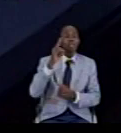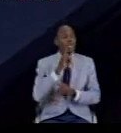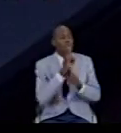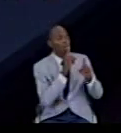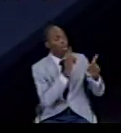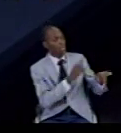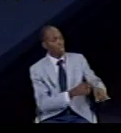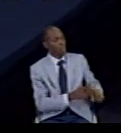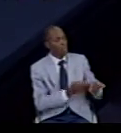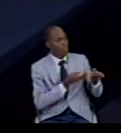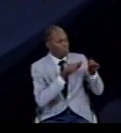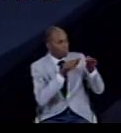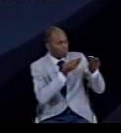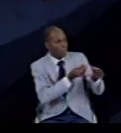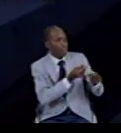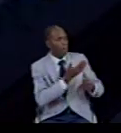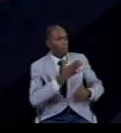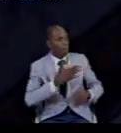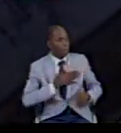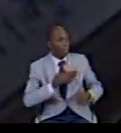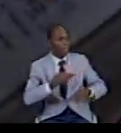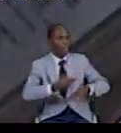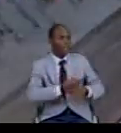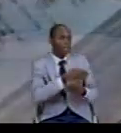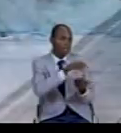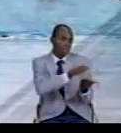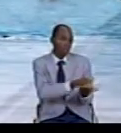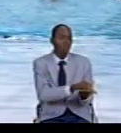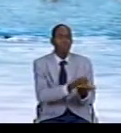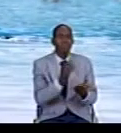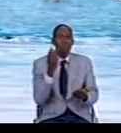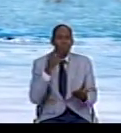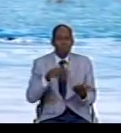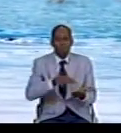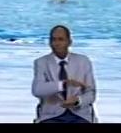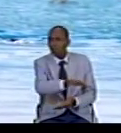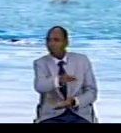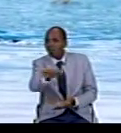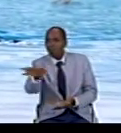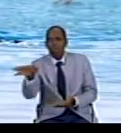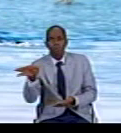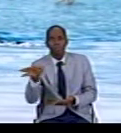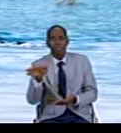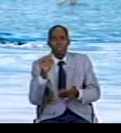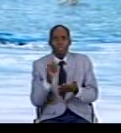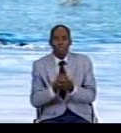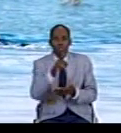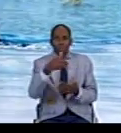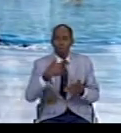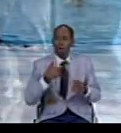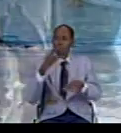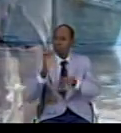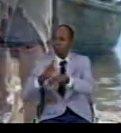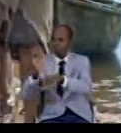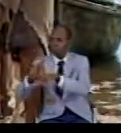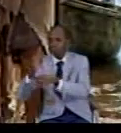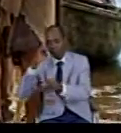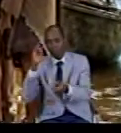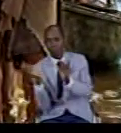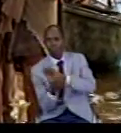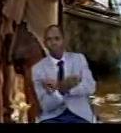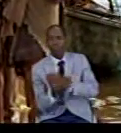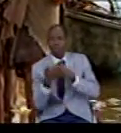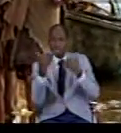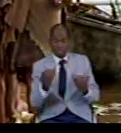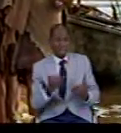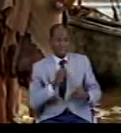him, Feed my lamb. You see all these ones that you have influenced, I'm now commanding